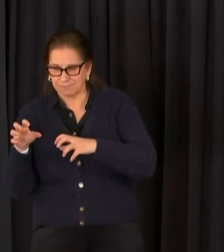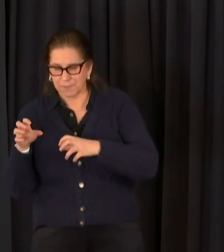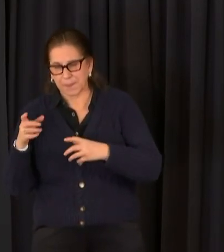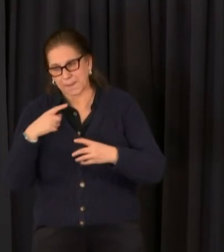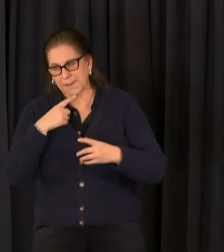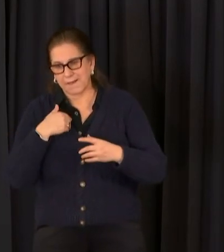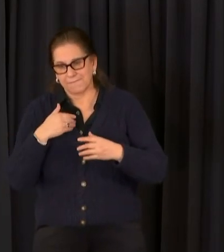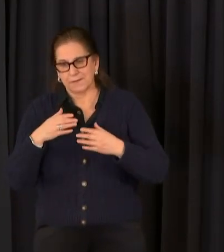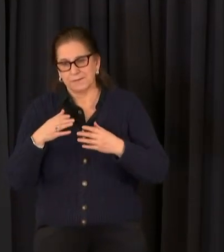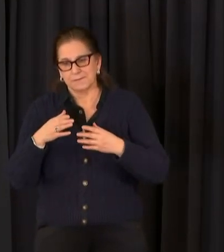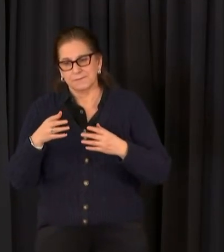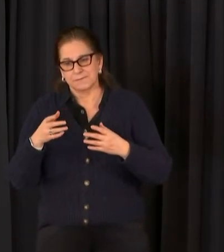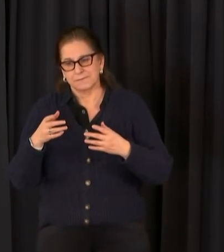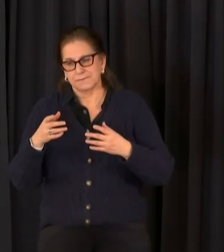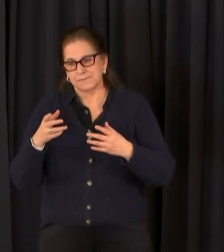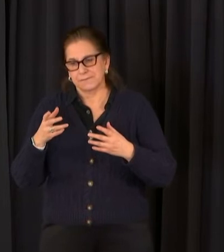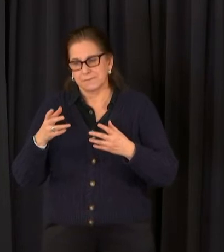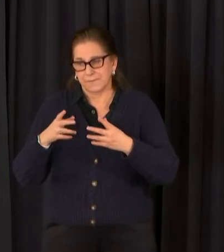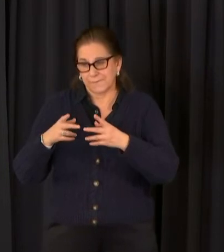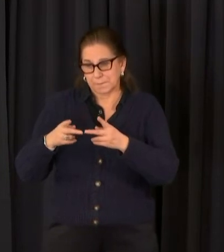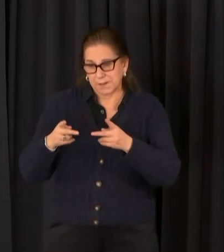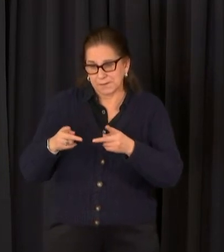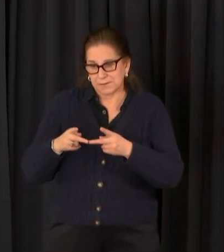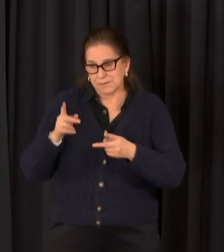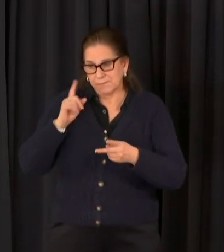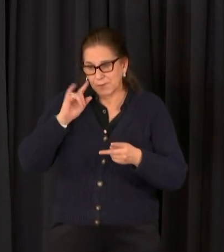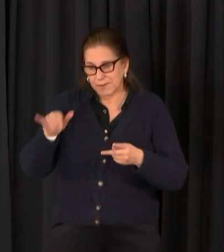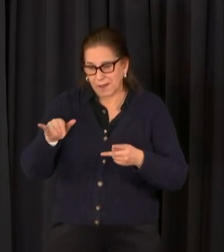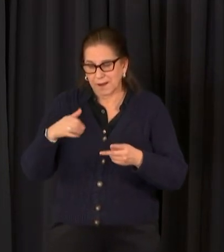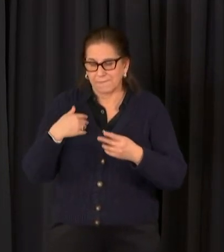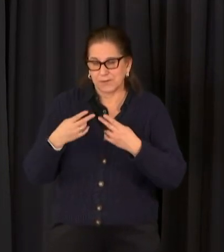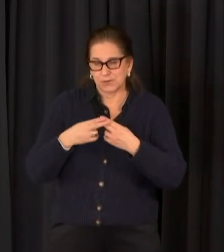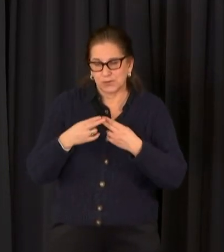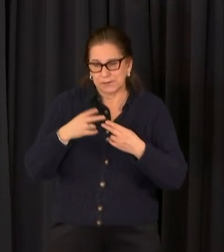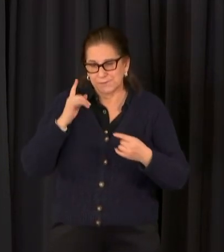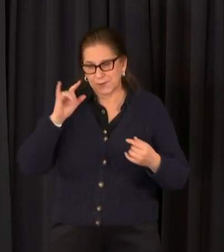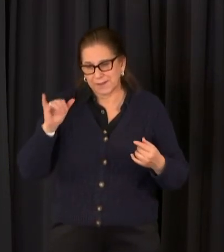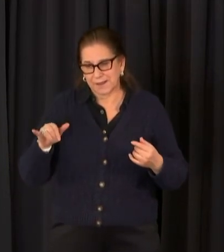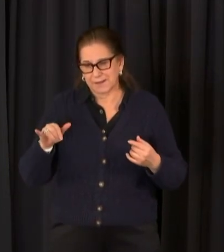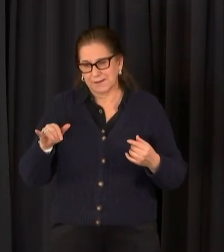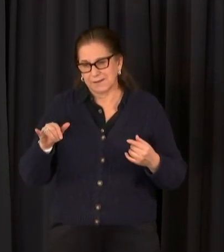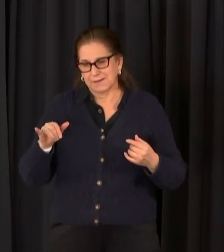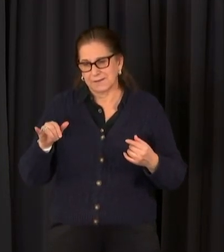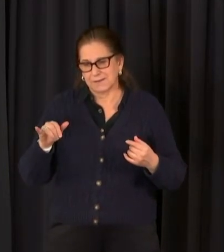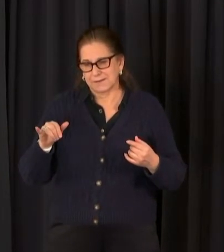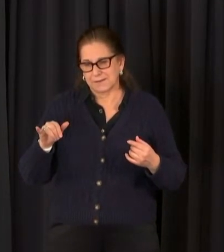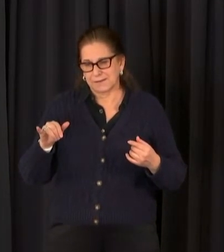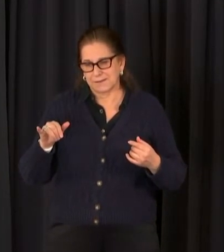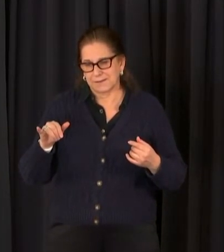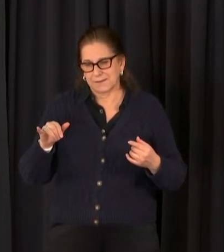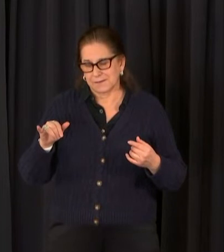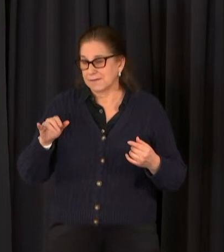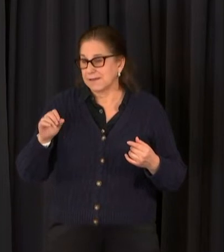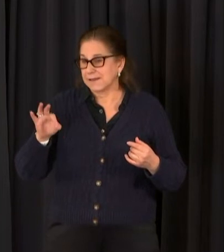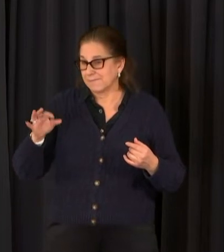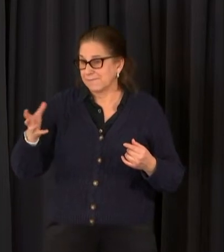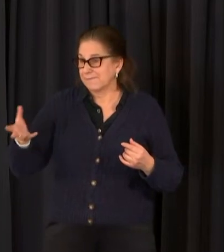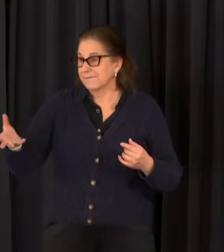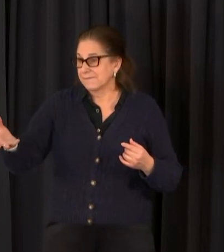varies depending on who the provider is and what their home storage requirements are. It can only be thawed for several